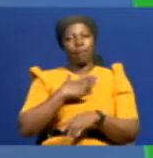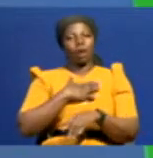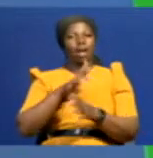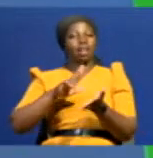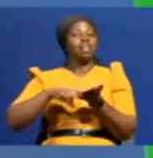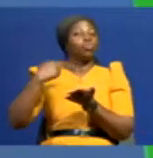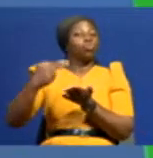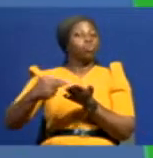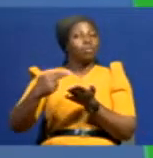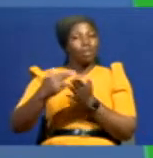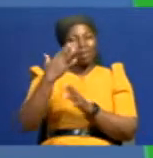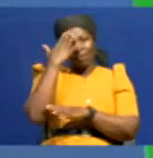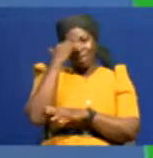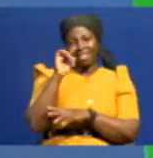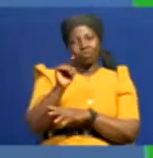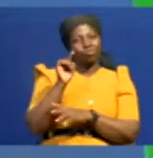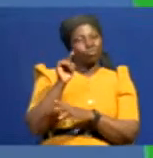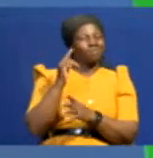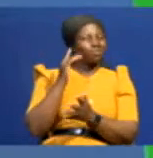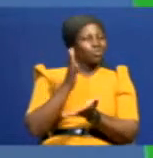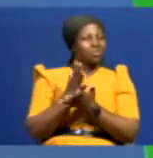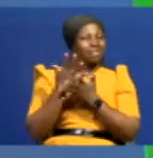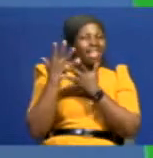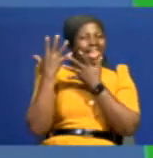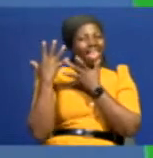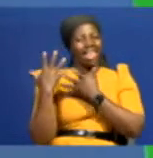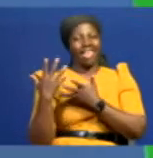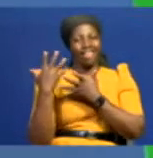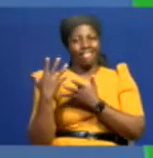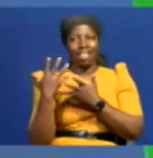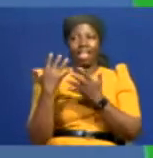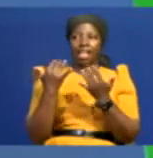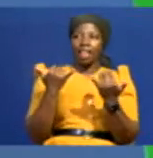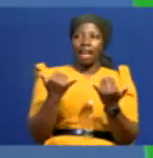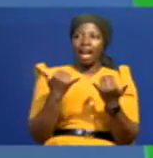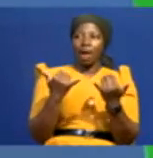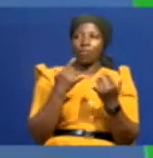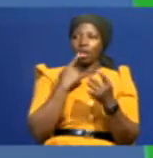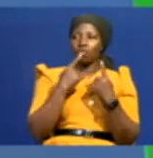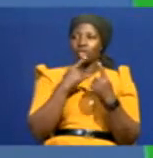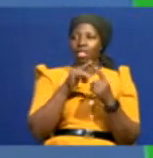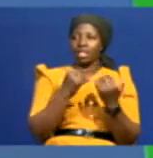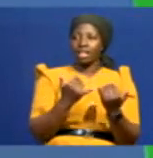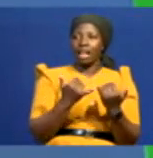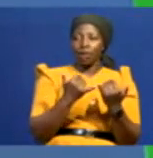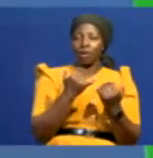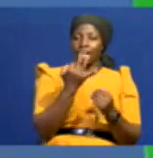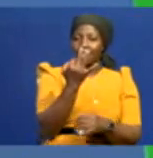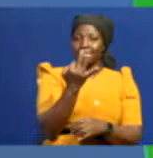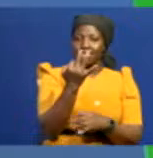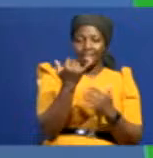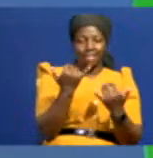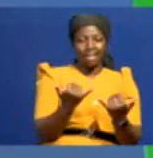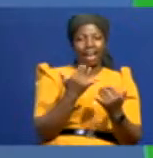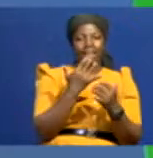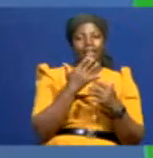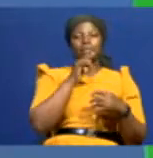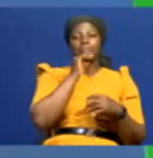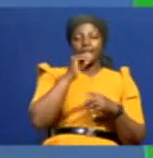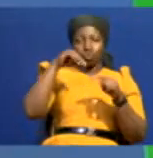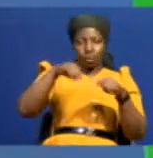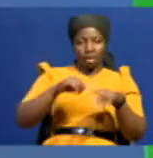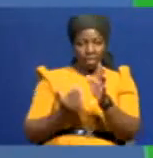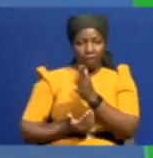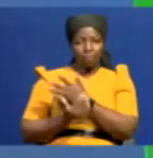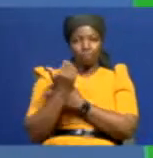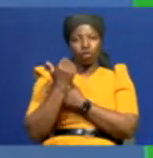because it's overwhelming. As we are talking right now, I've got three young men. This morning, they were